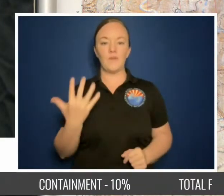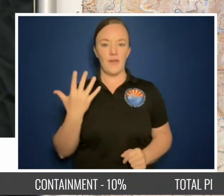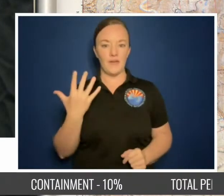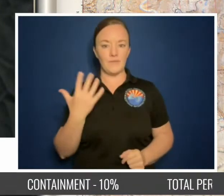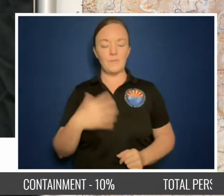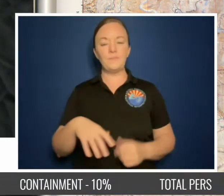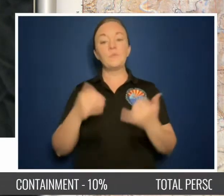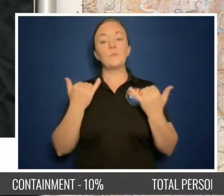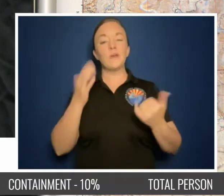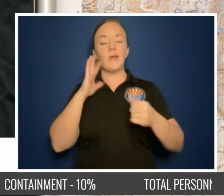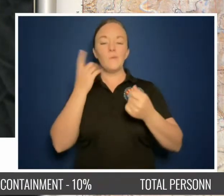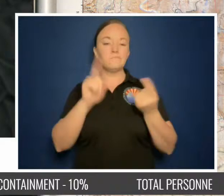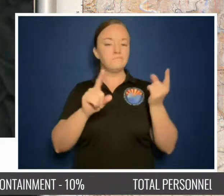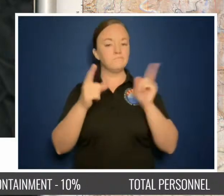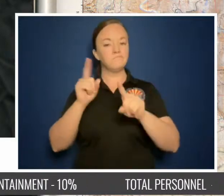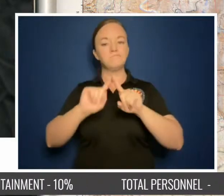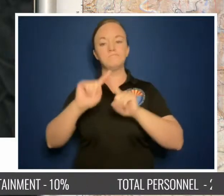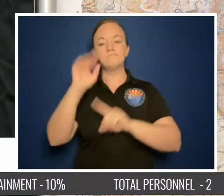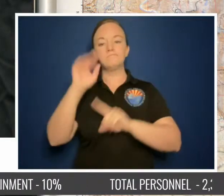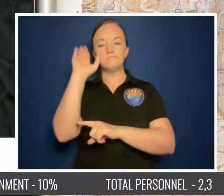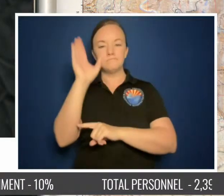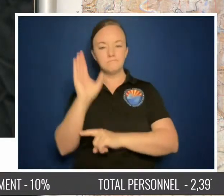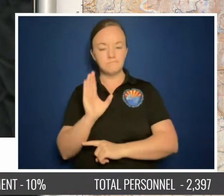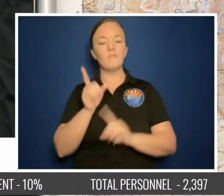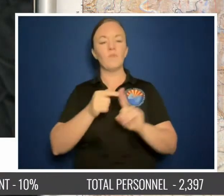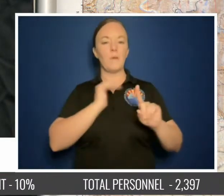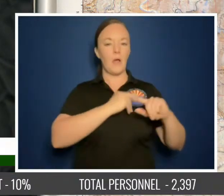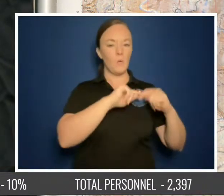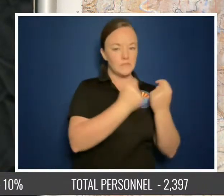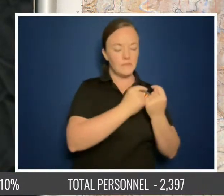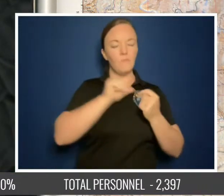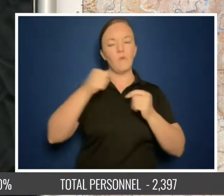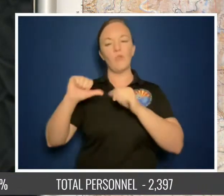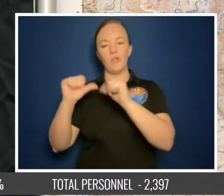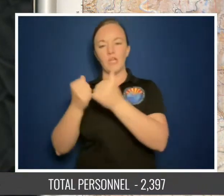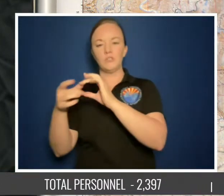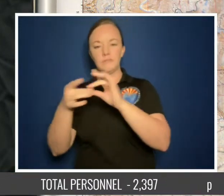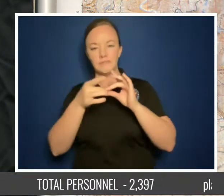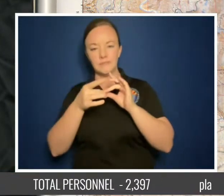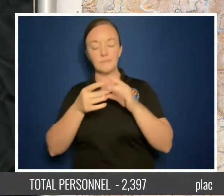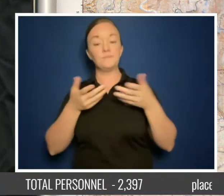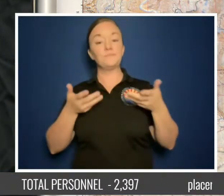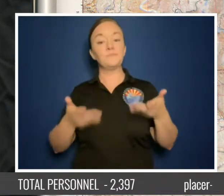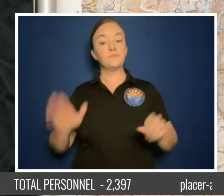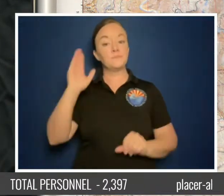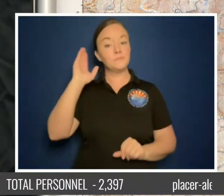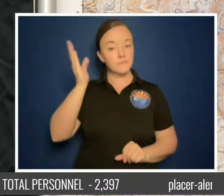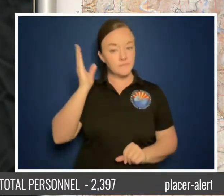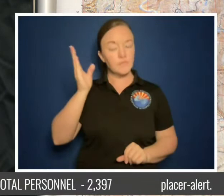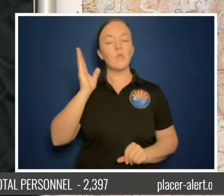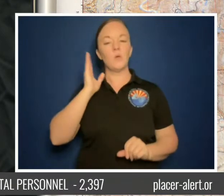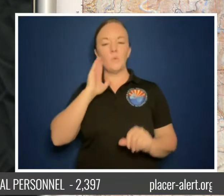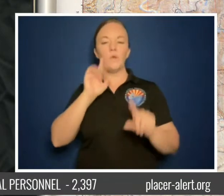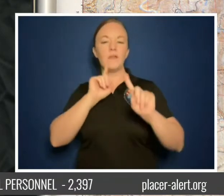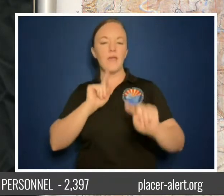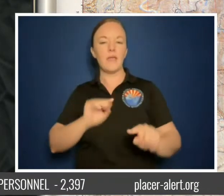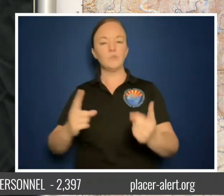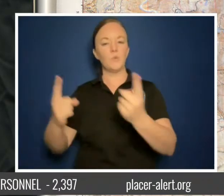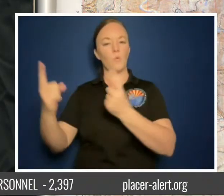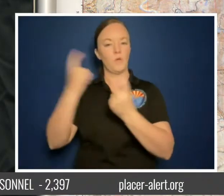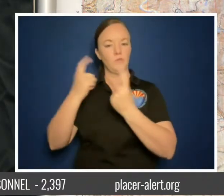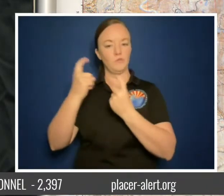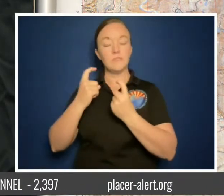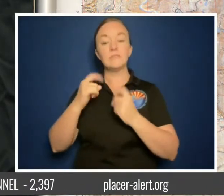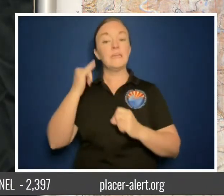operators. After the formal briefing, we will address questions submitted online. If we don't get to all the questions, we'll answer those questions